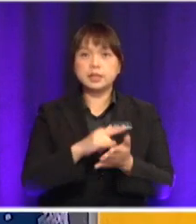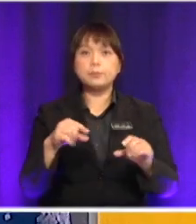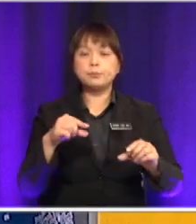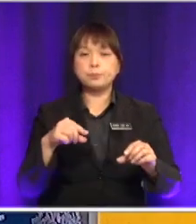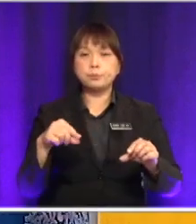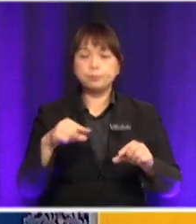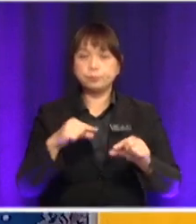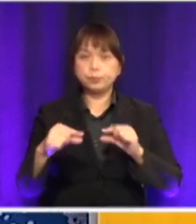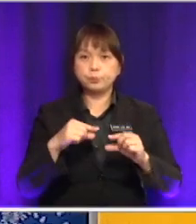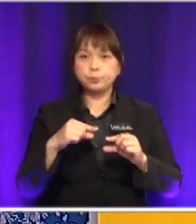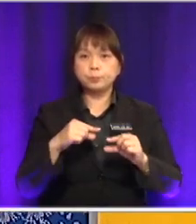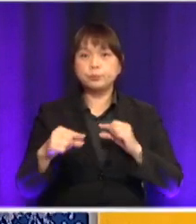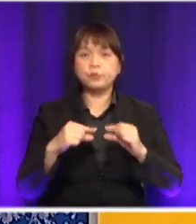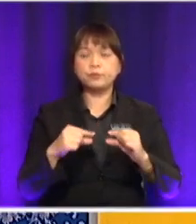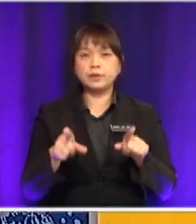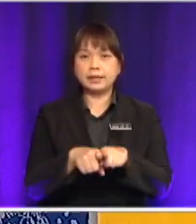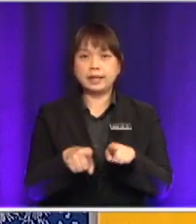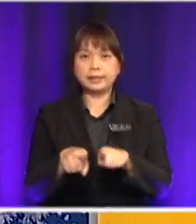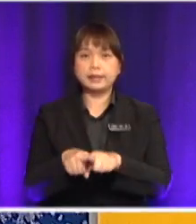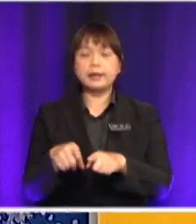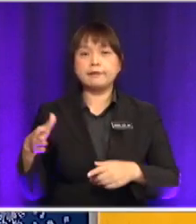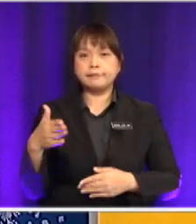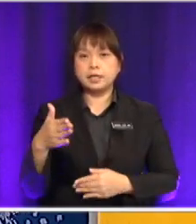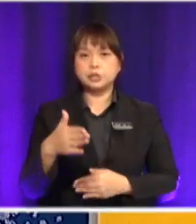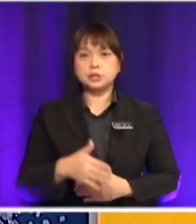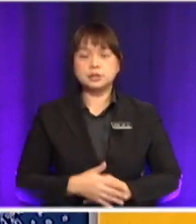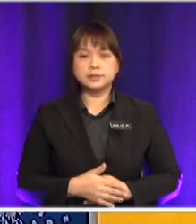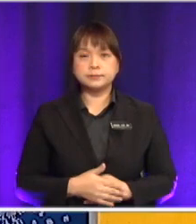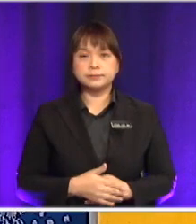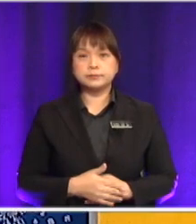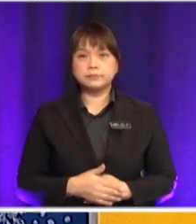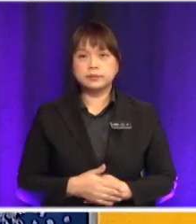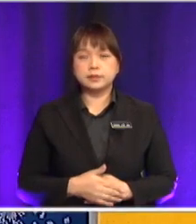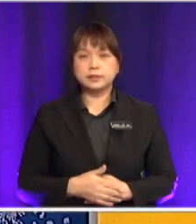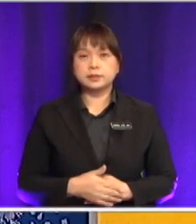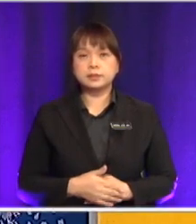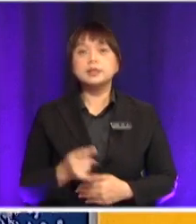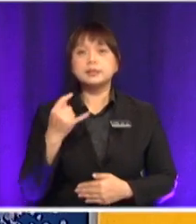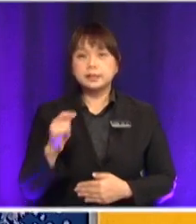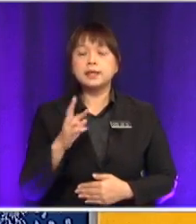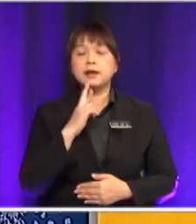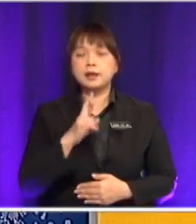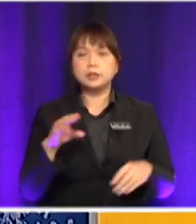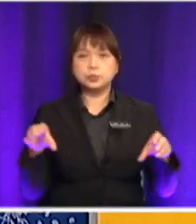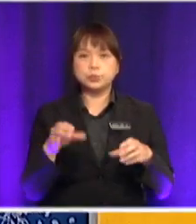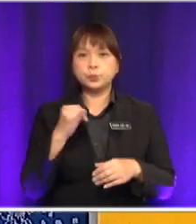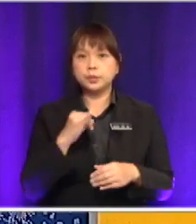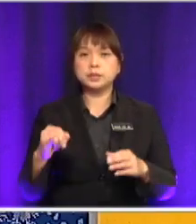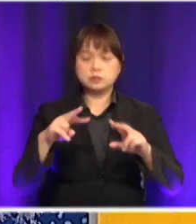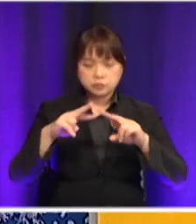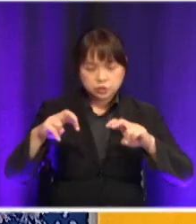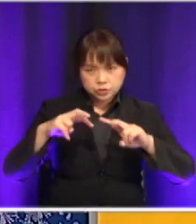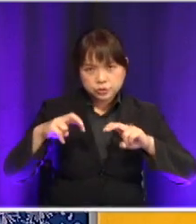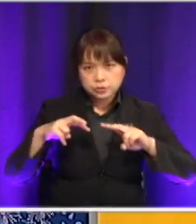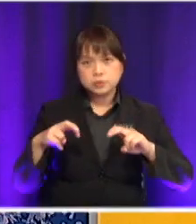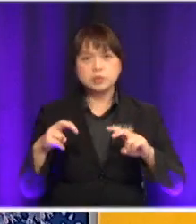save energy. Oh. Yeah, so actually they are doing research to know, because that's what